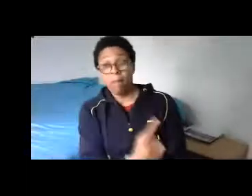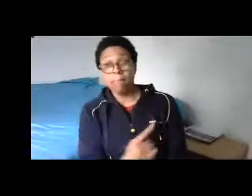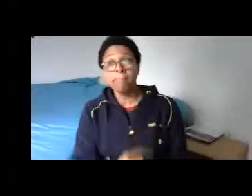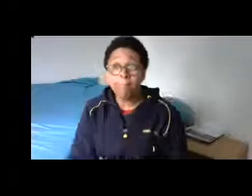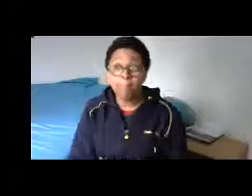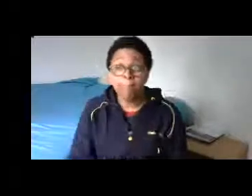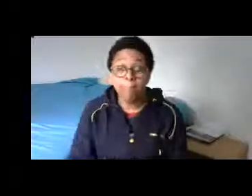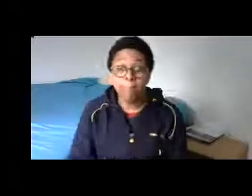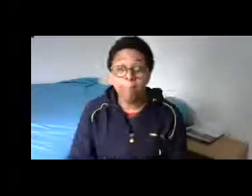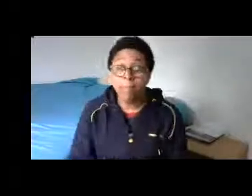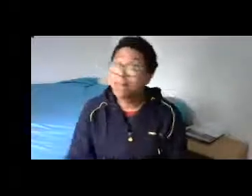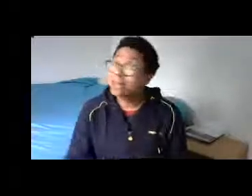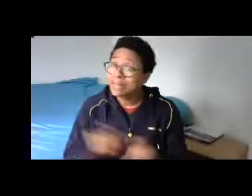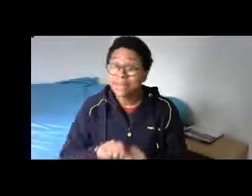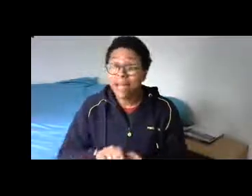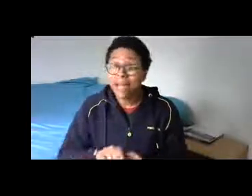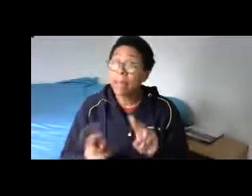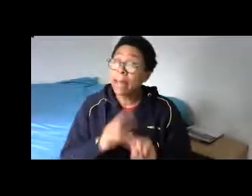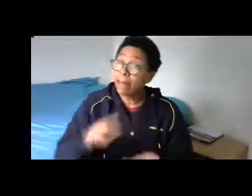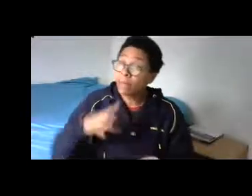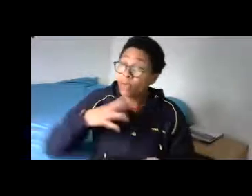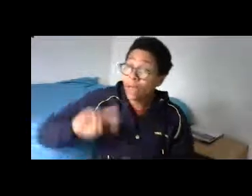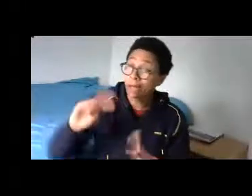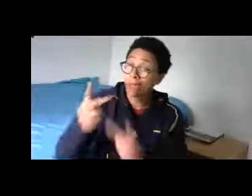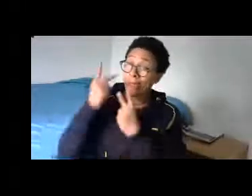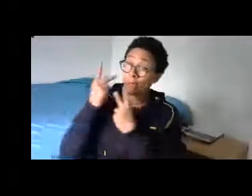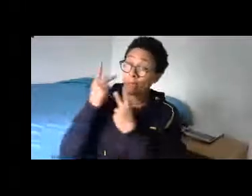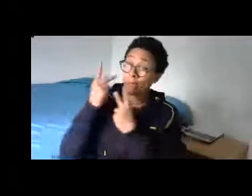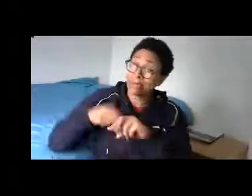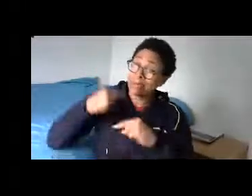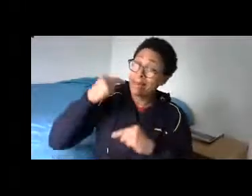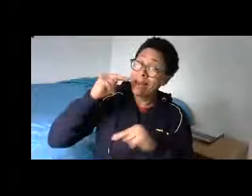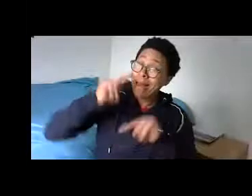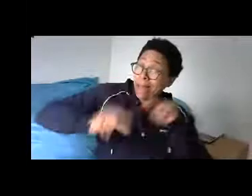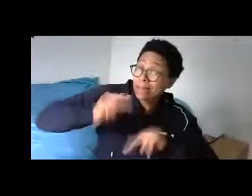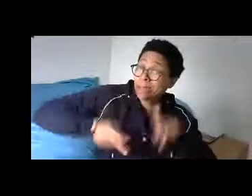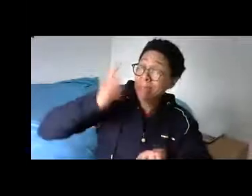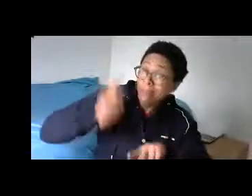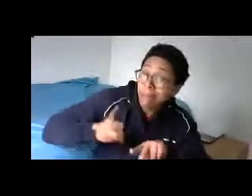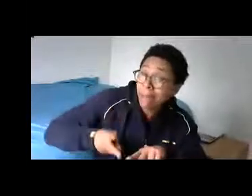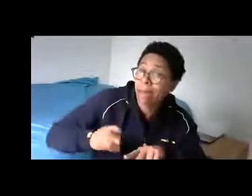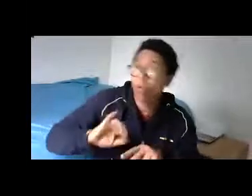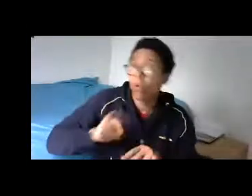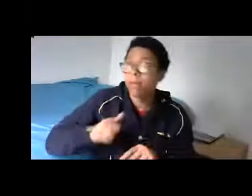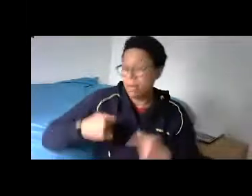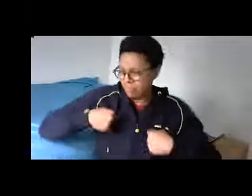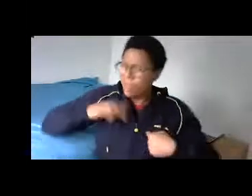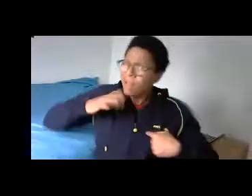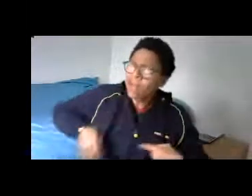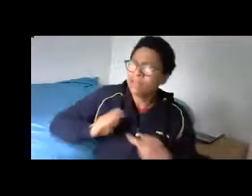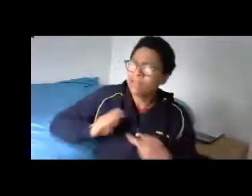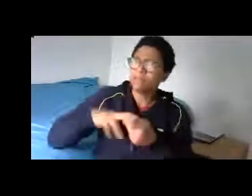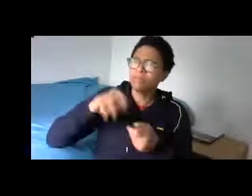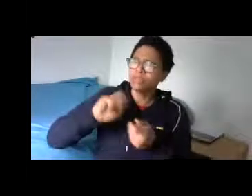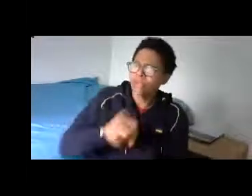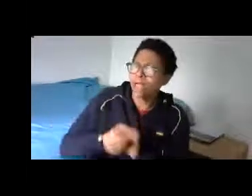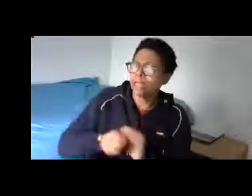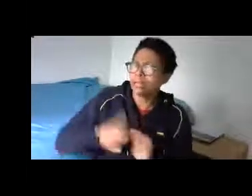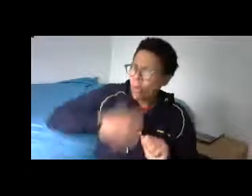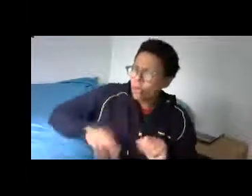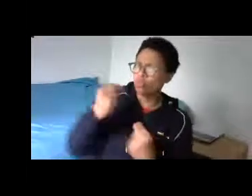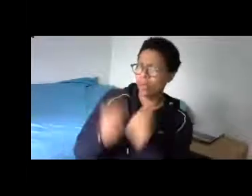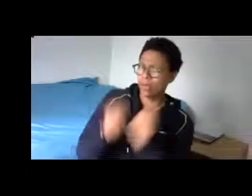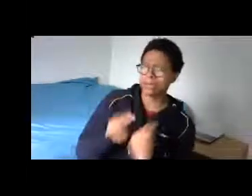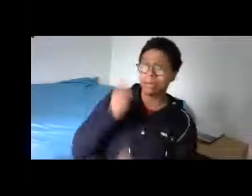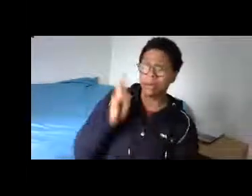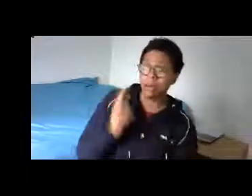to reassessment. So when you contact them saying my needs have changed a lot and I need you to look at this again, they